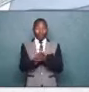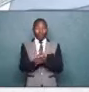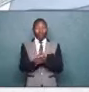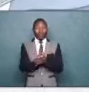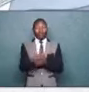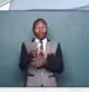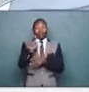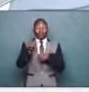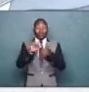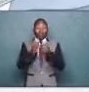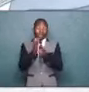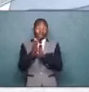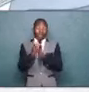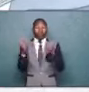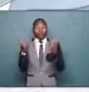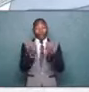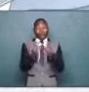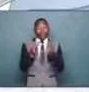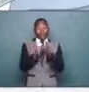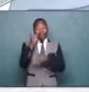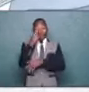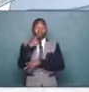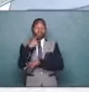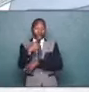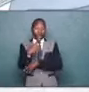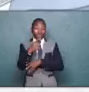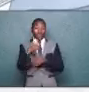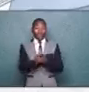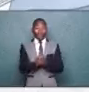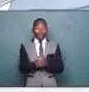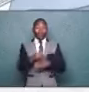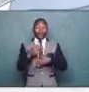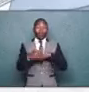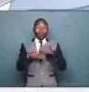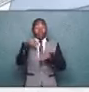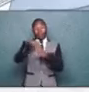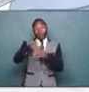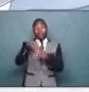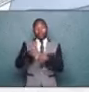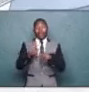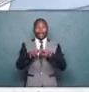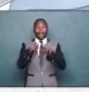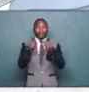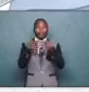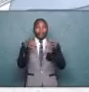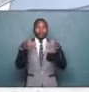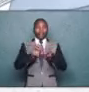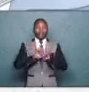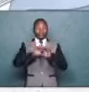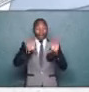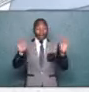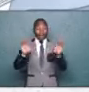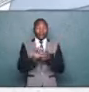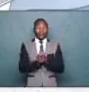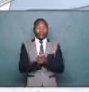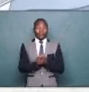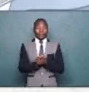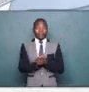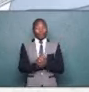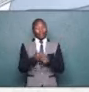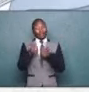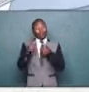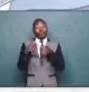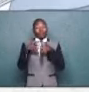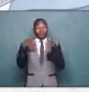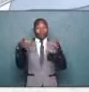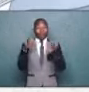issues and challenges and also ensure that the electoral process is efficient, transparent, and